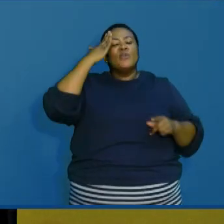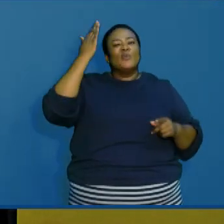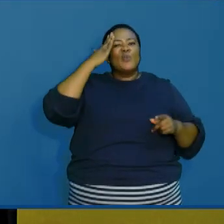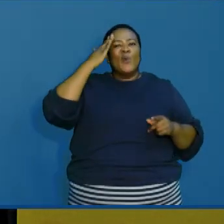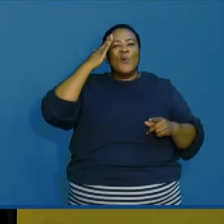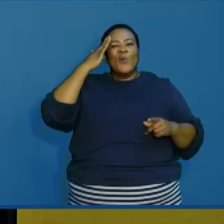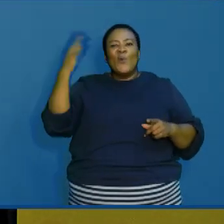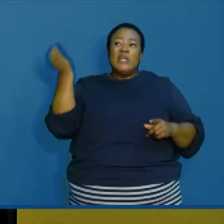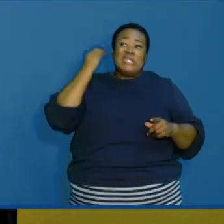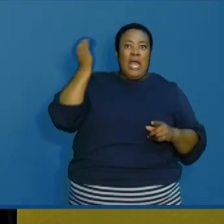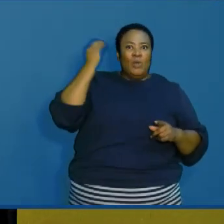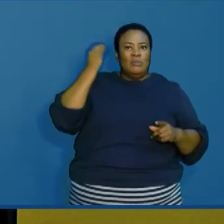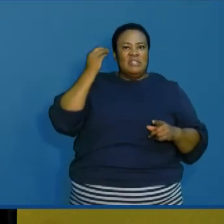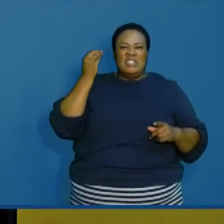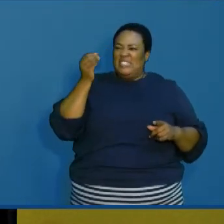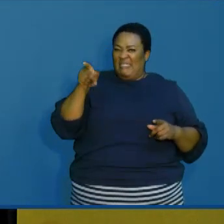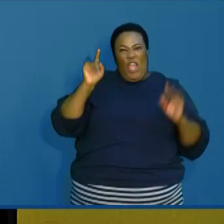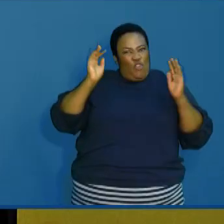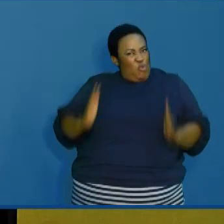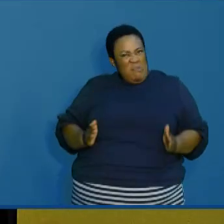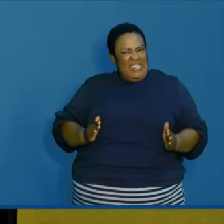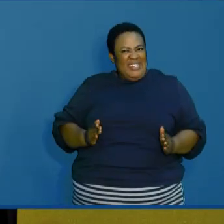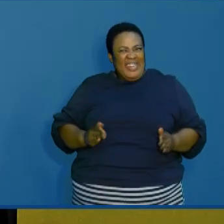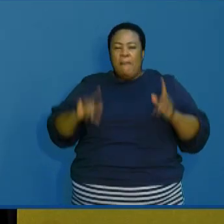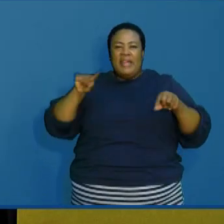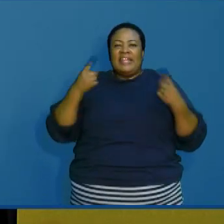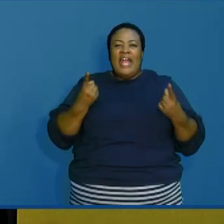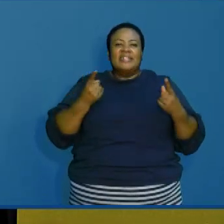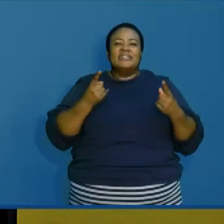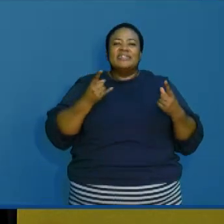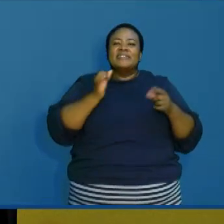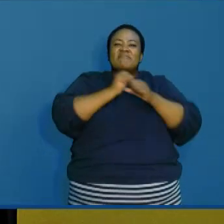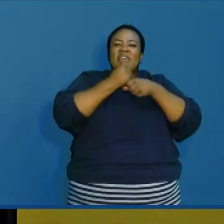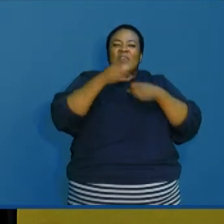human qualities, so it can't come and take you and shake you around.